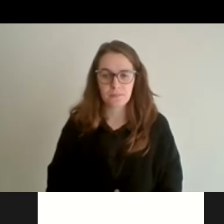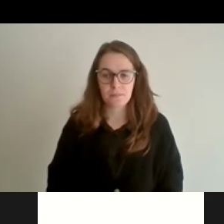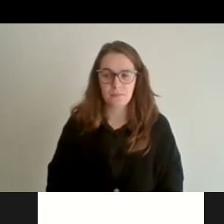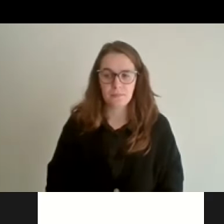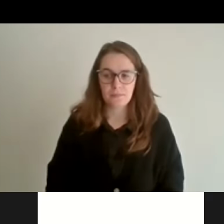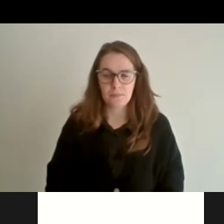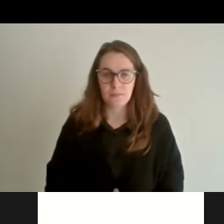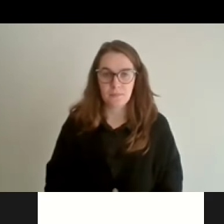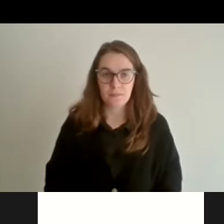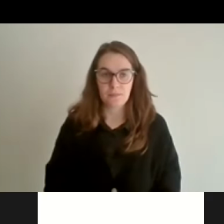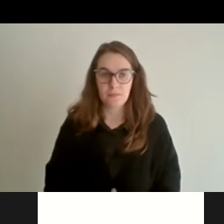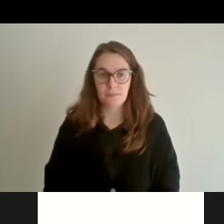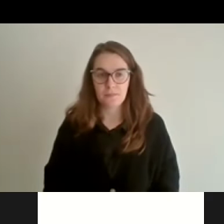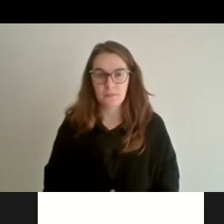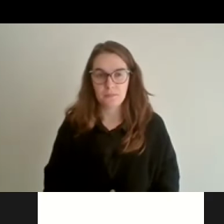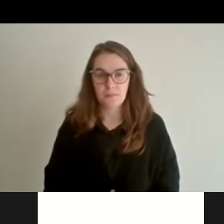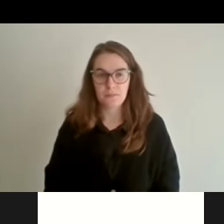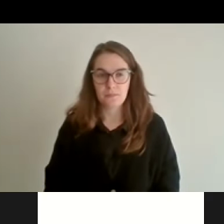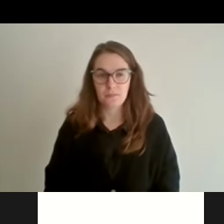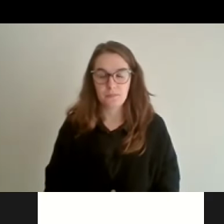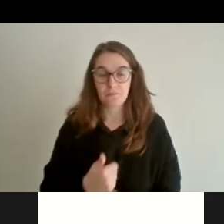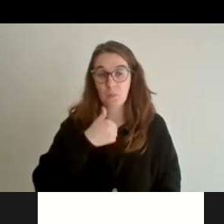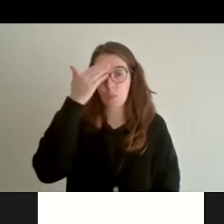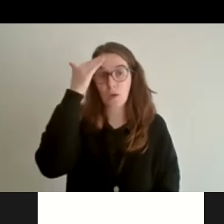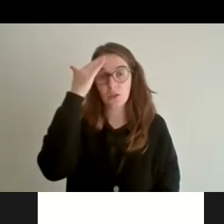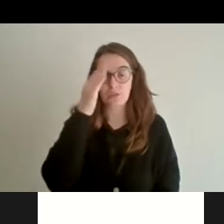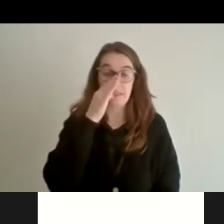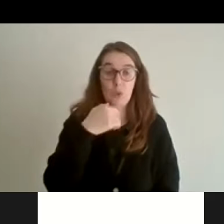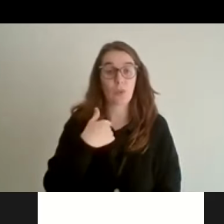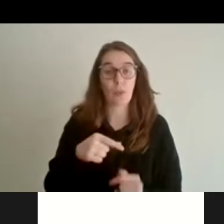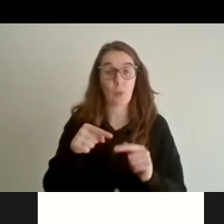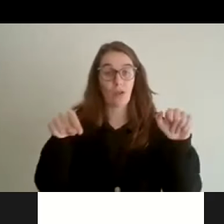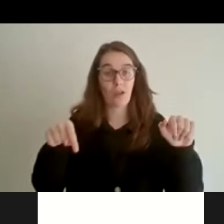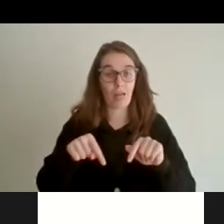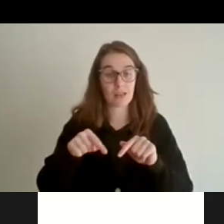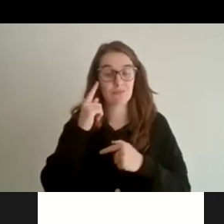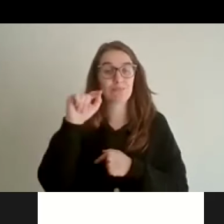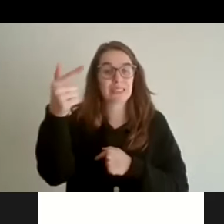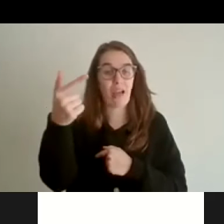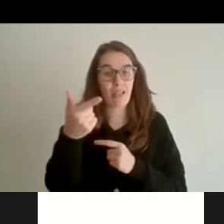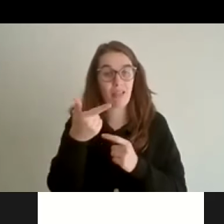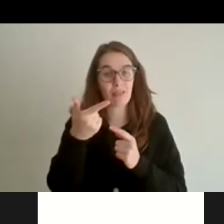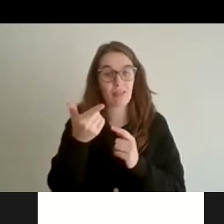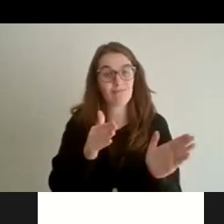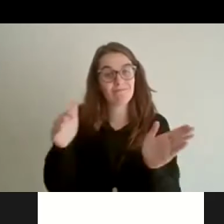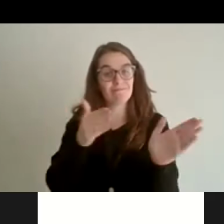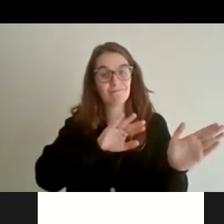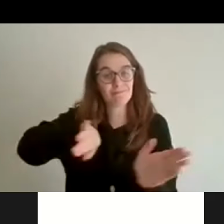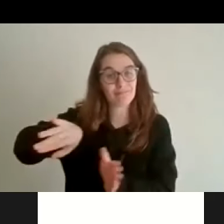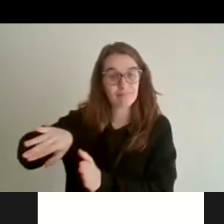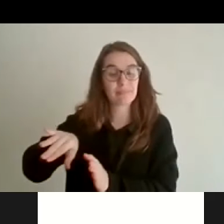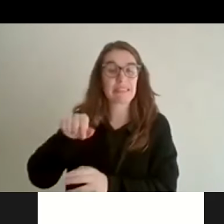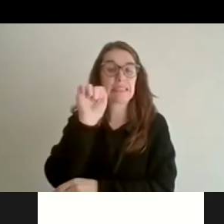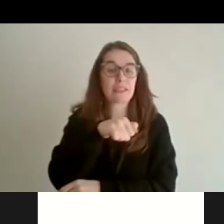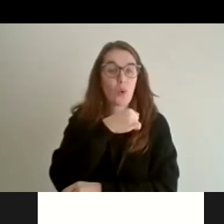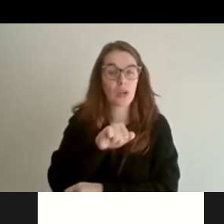I assume that she asked the question whether we should have special classes, or well, who should be in a special